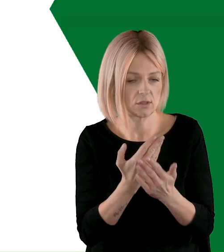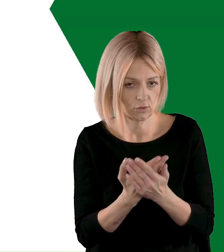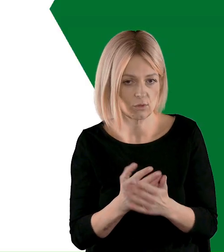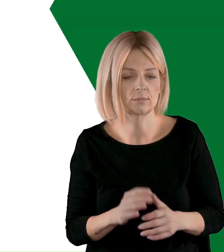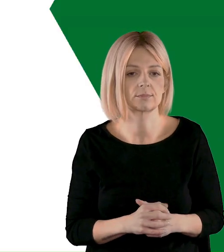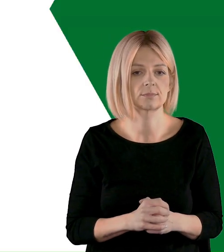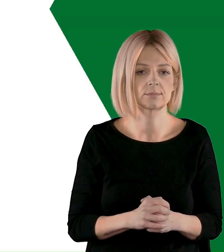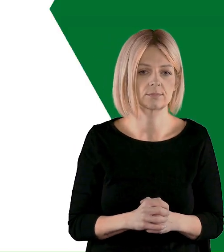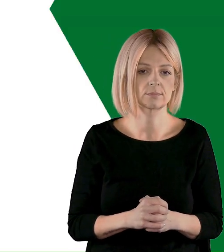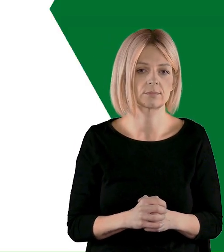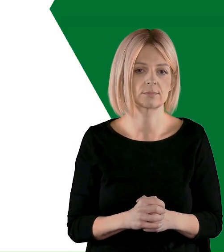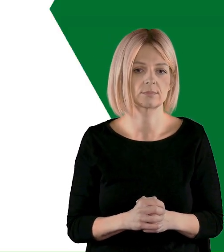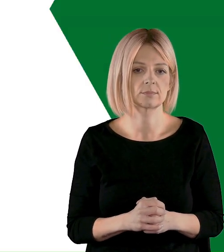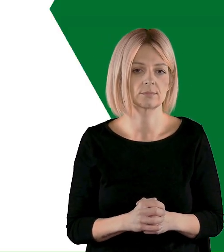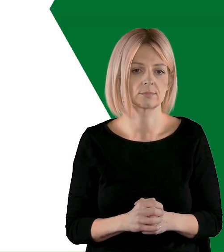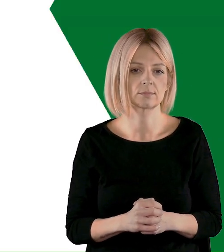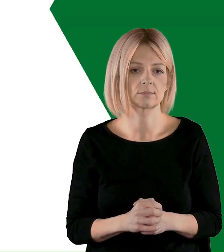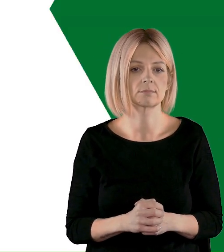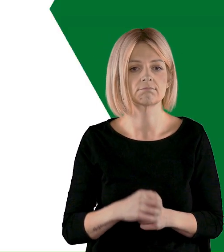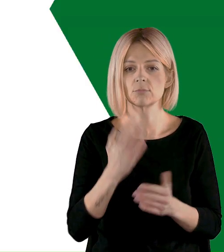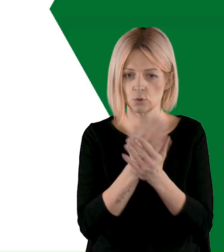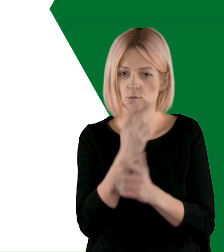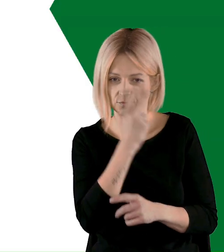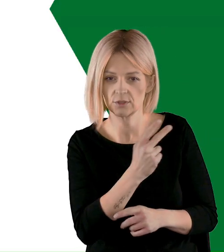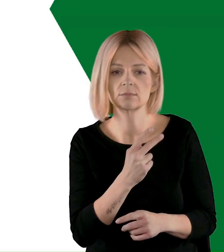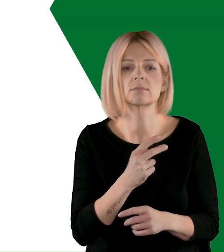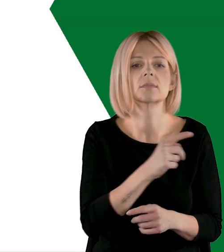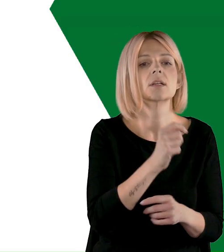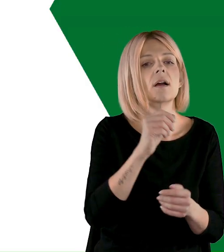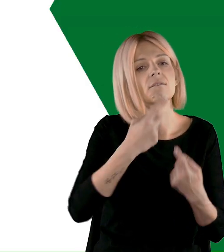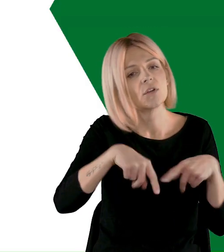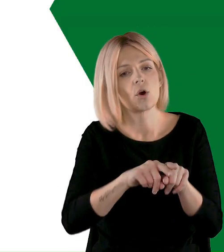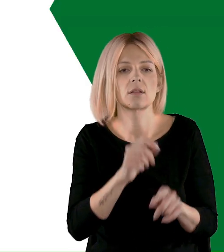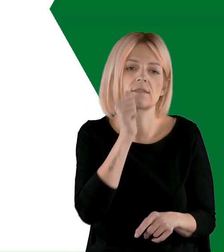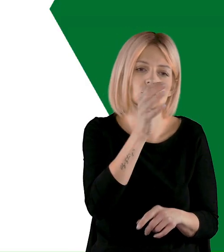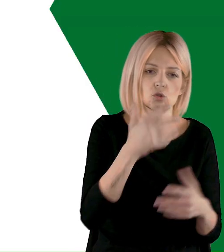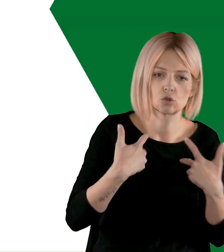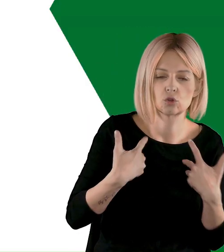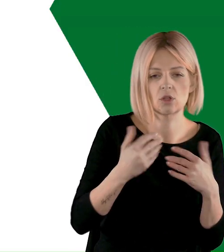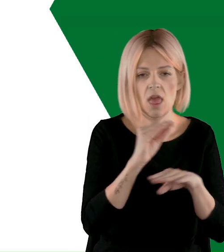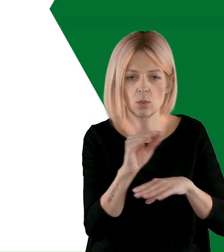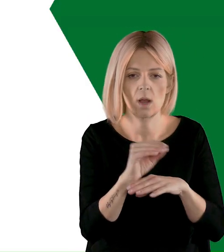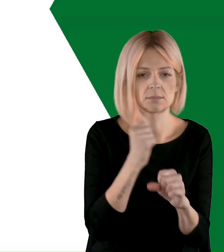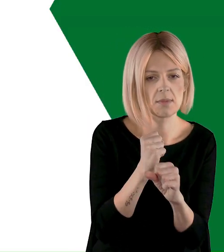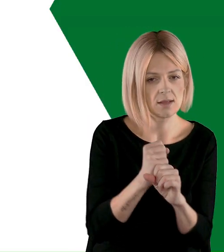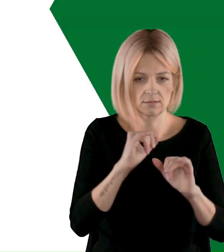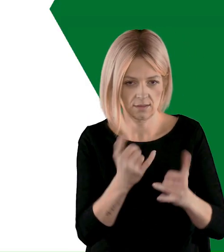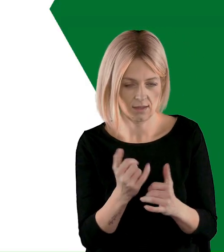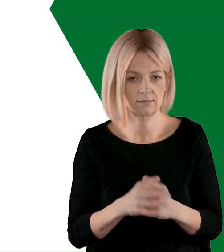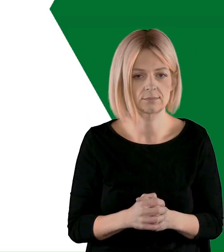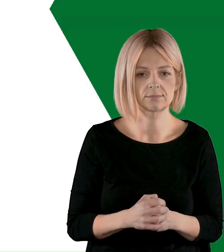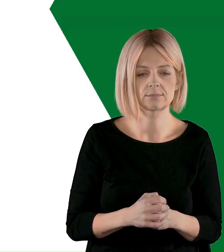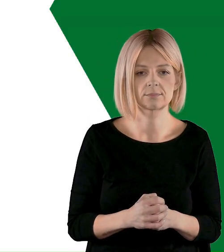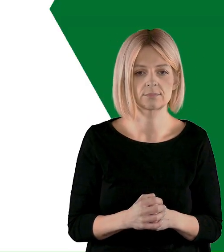education, and work, the difference between green jobs and greening professions, key concepts of green skills,